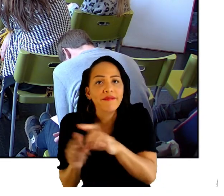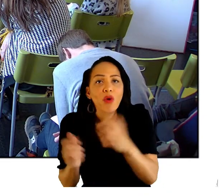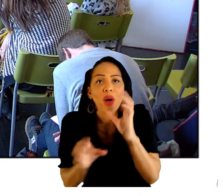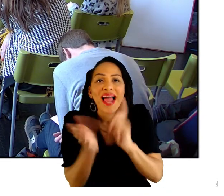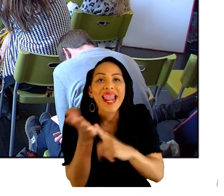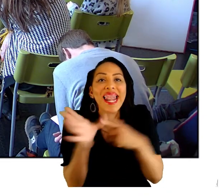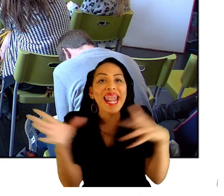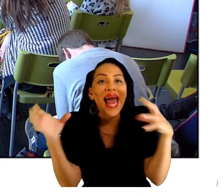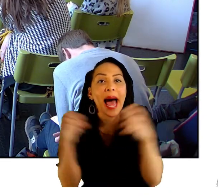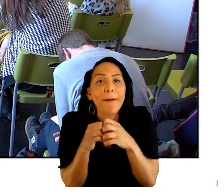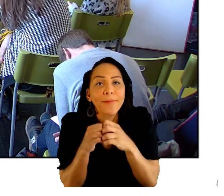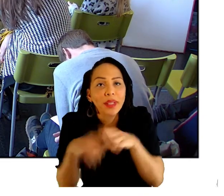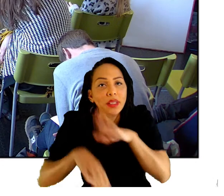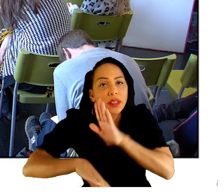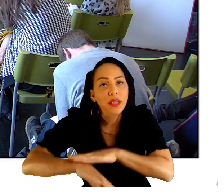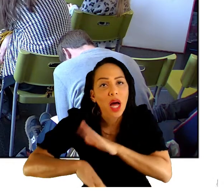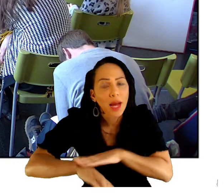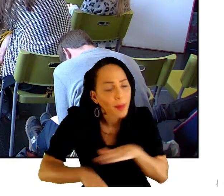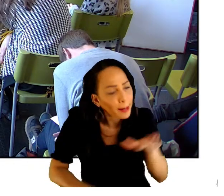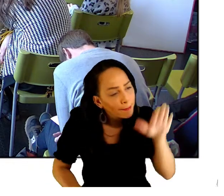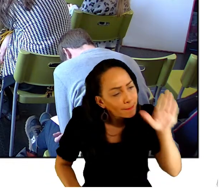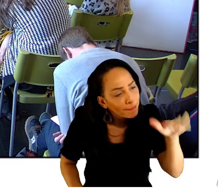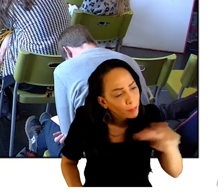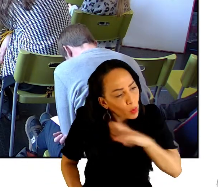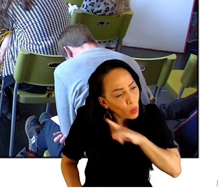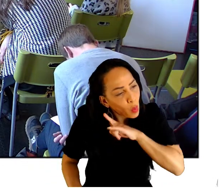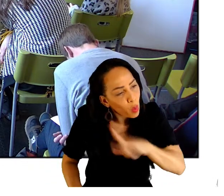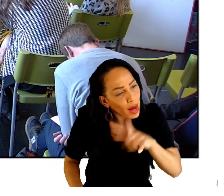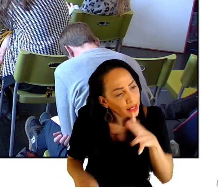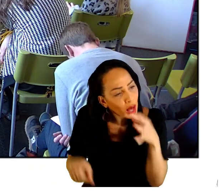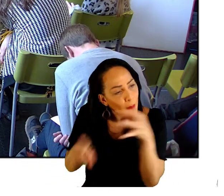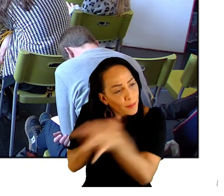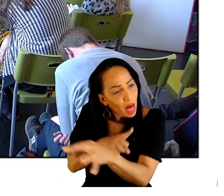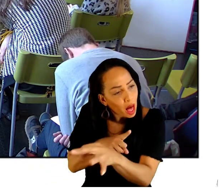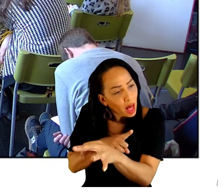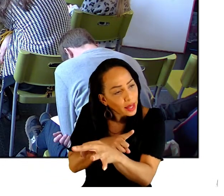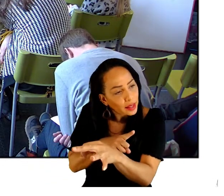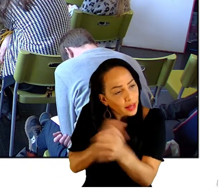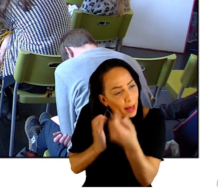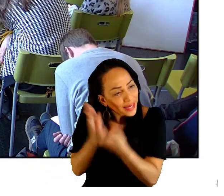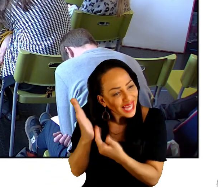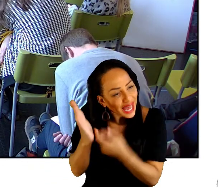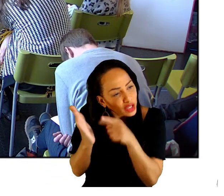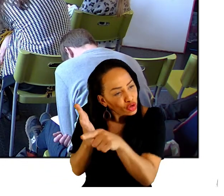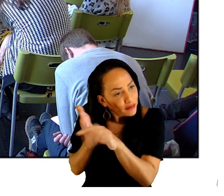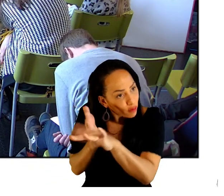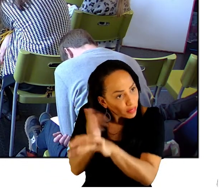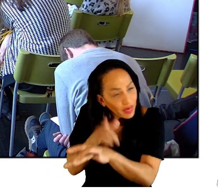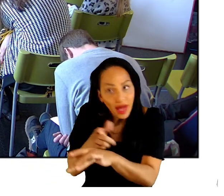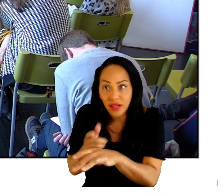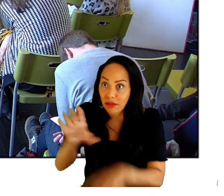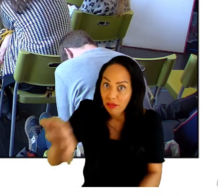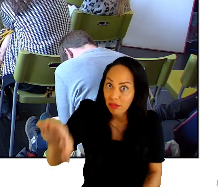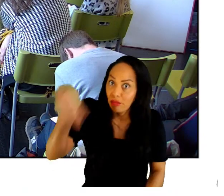that we put in an award, an application for that. We got it, which gave us a hunk of money and a week's time at Jackson's